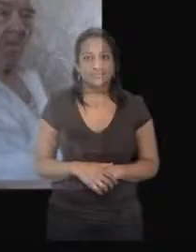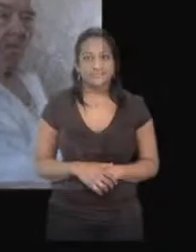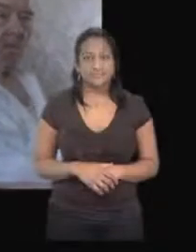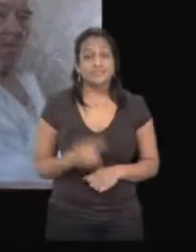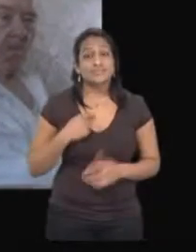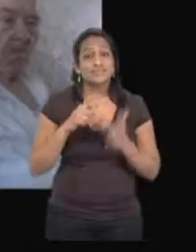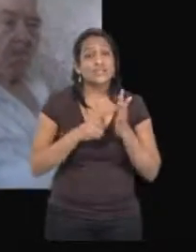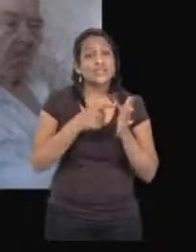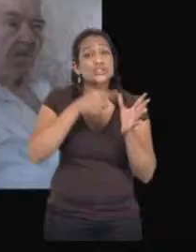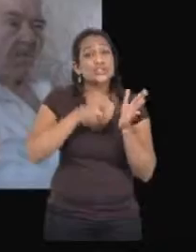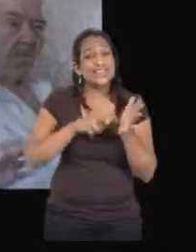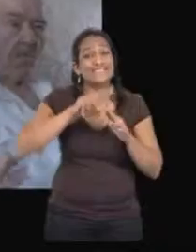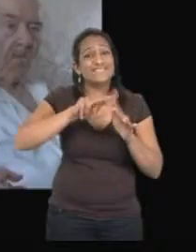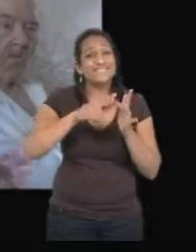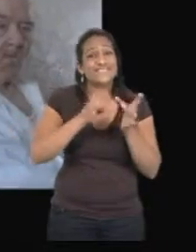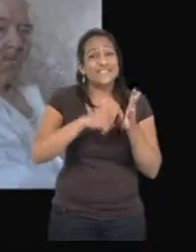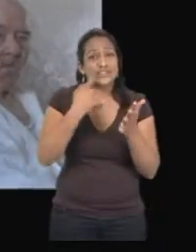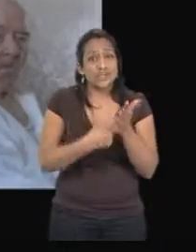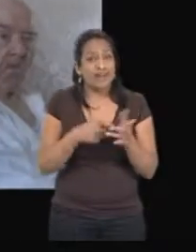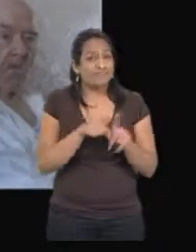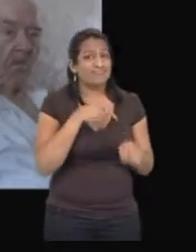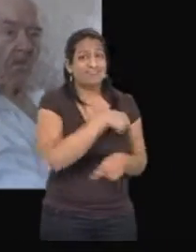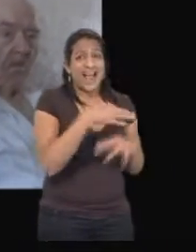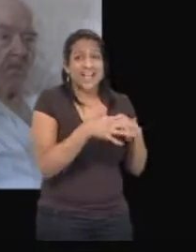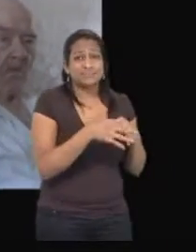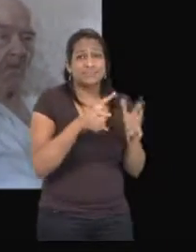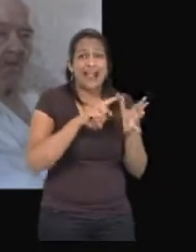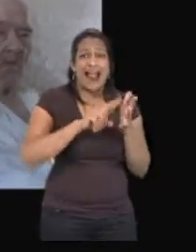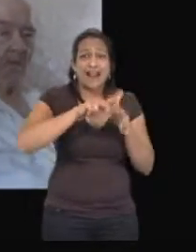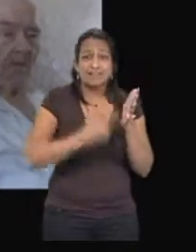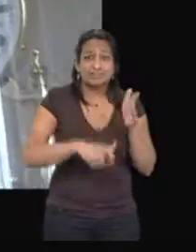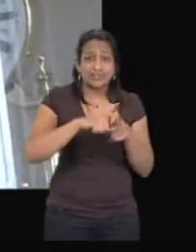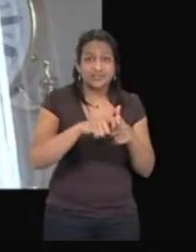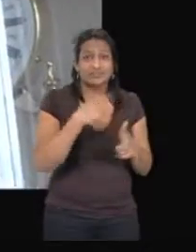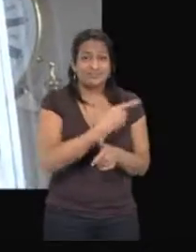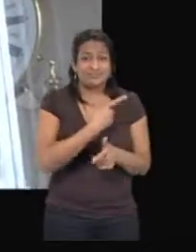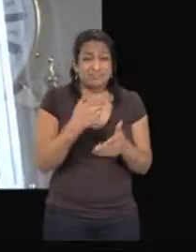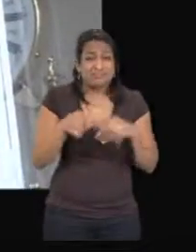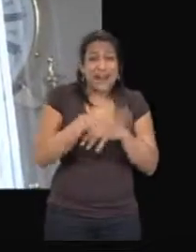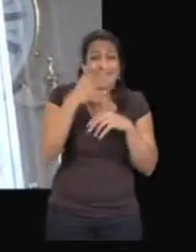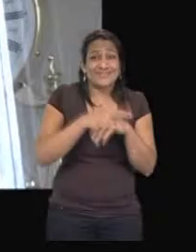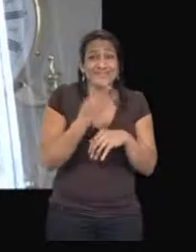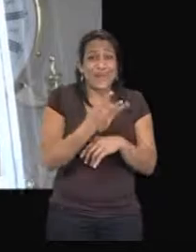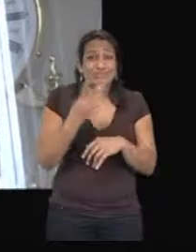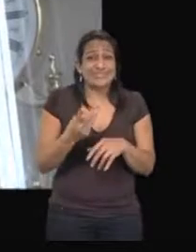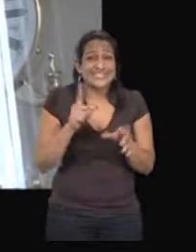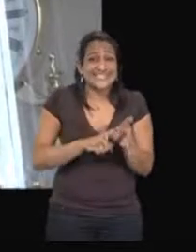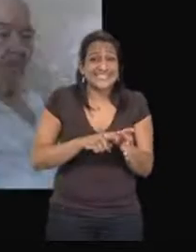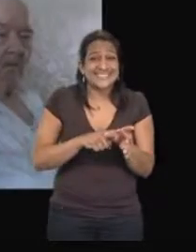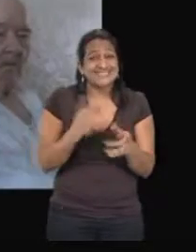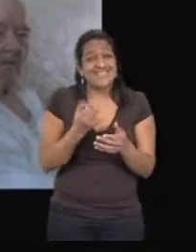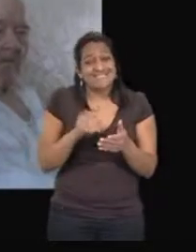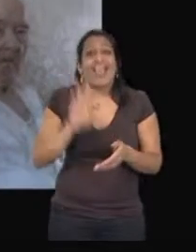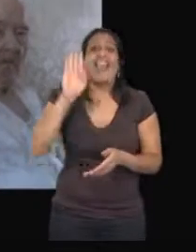Right, well, I'm Jean Fisher, and this is my husband, Alfred Fisher, and we've been married now 43